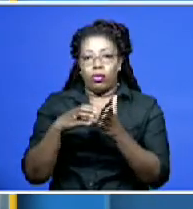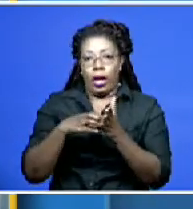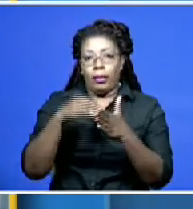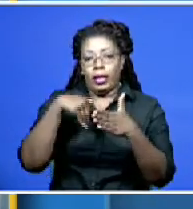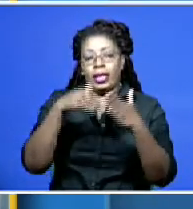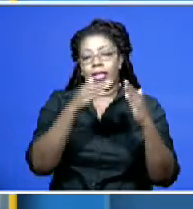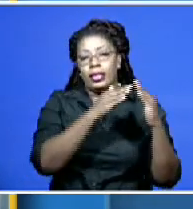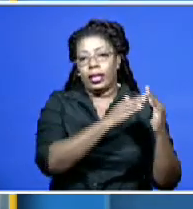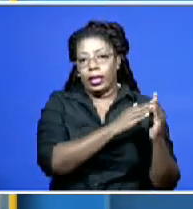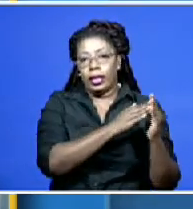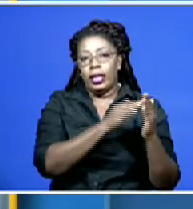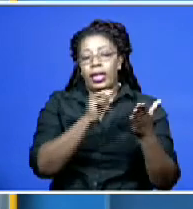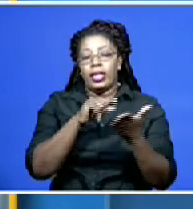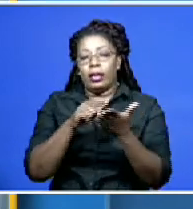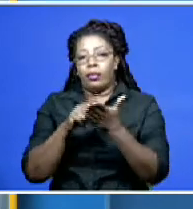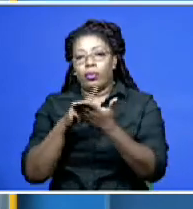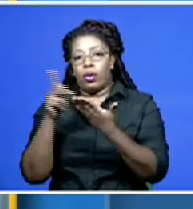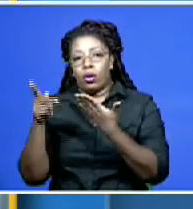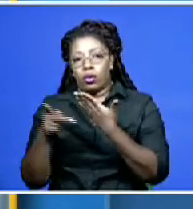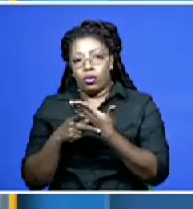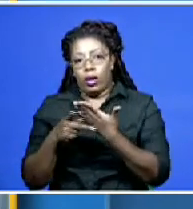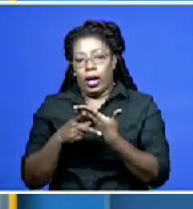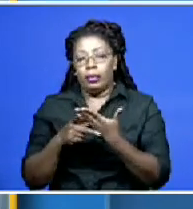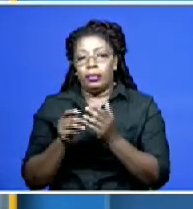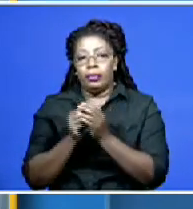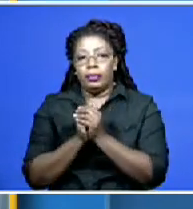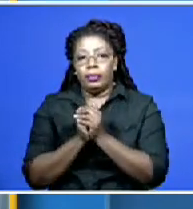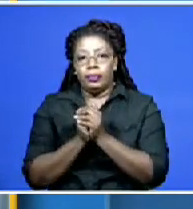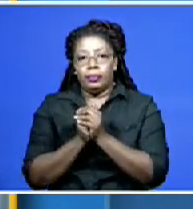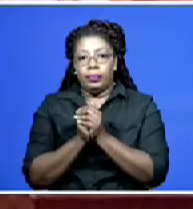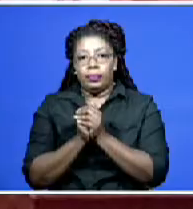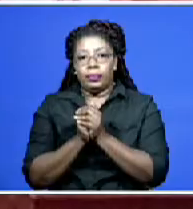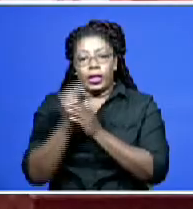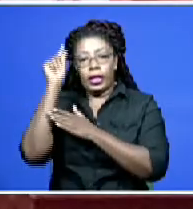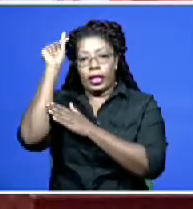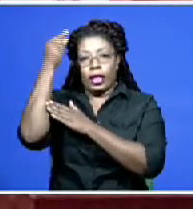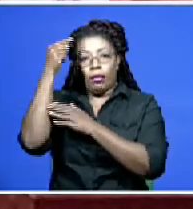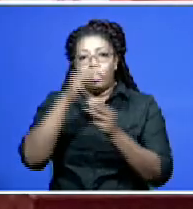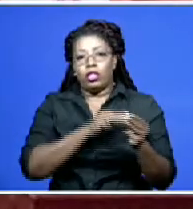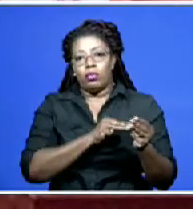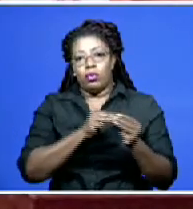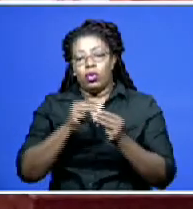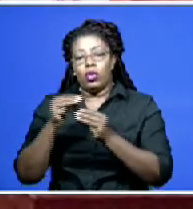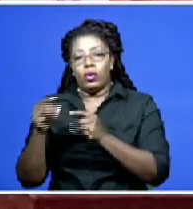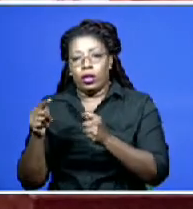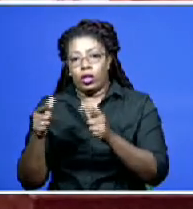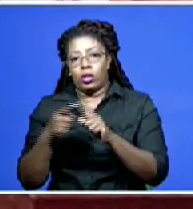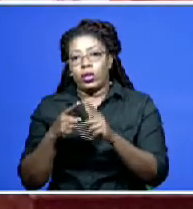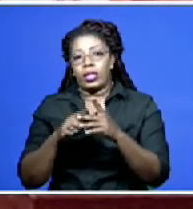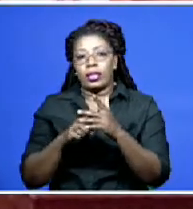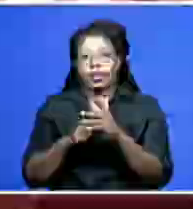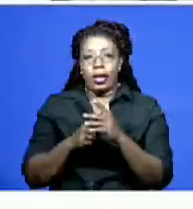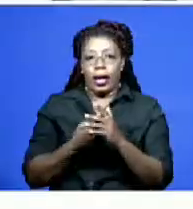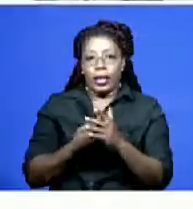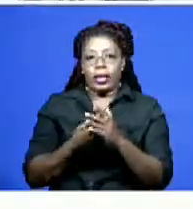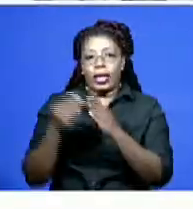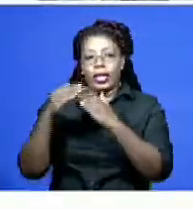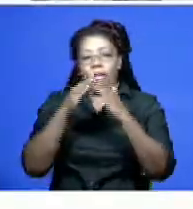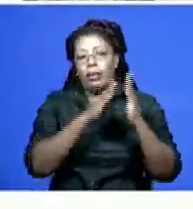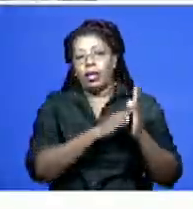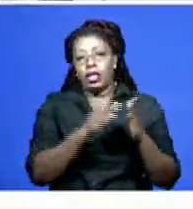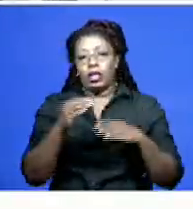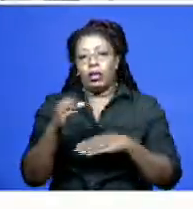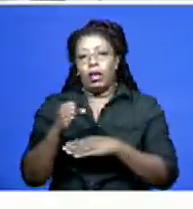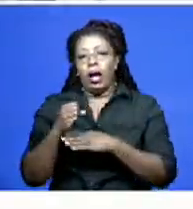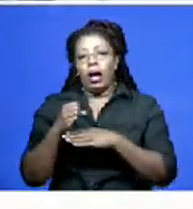Gary tells us that the program is two-pronged. The government moving aggressively to establish a neighborhood watch council,